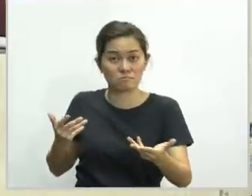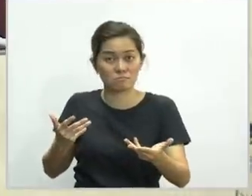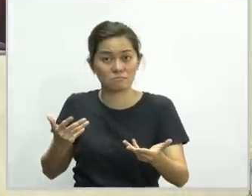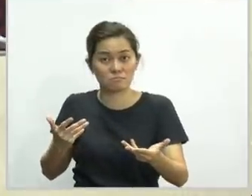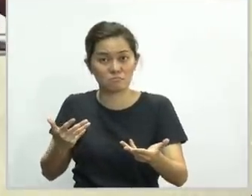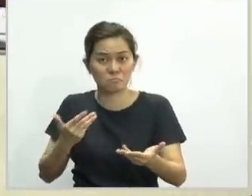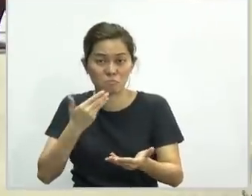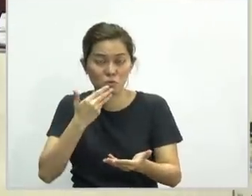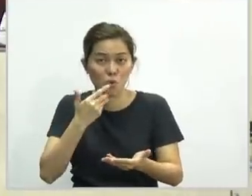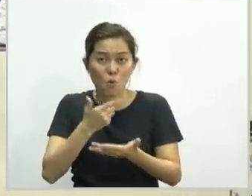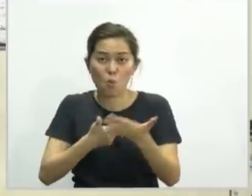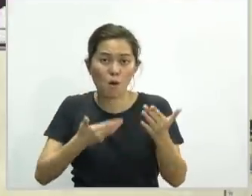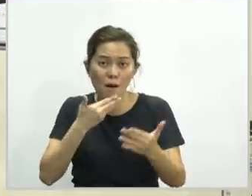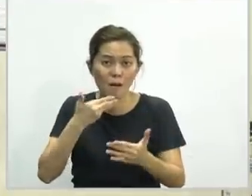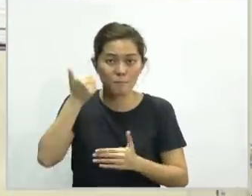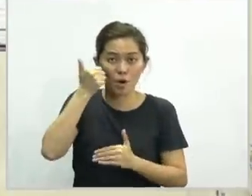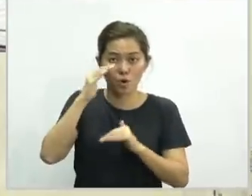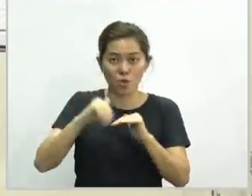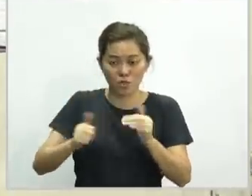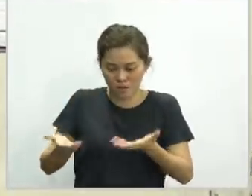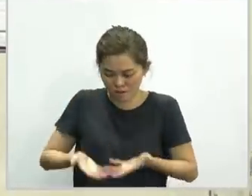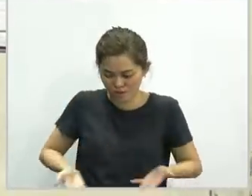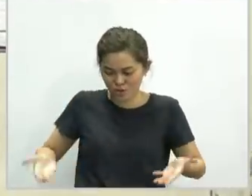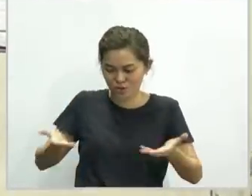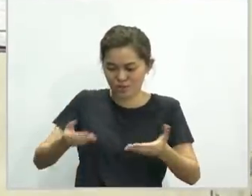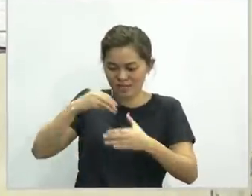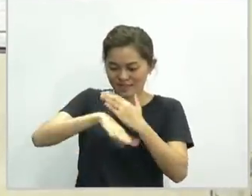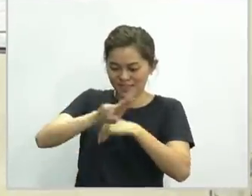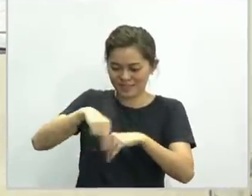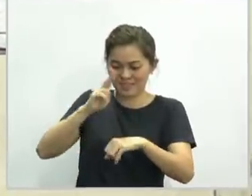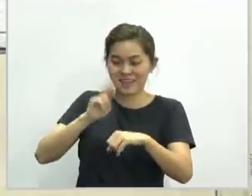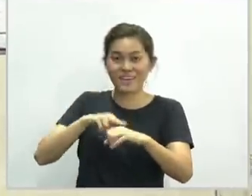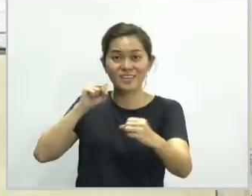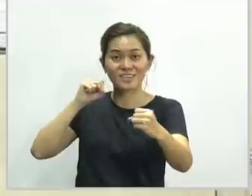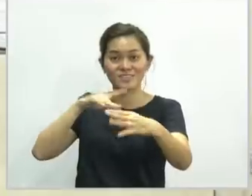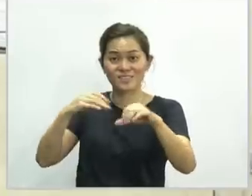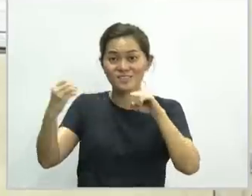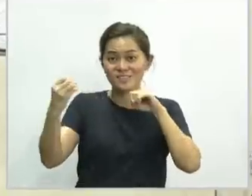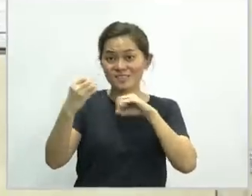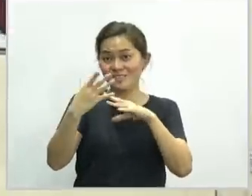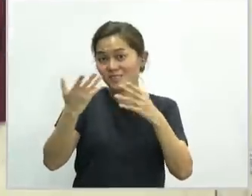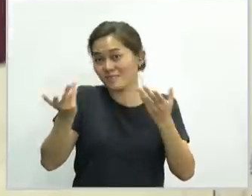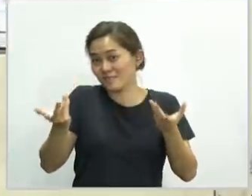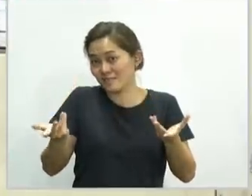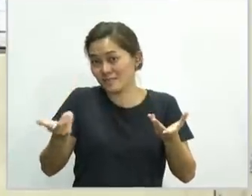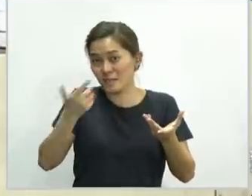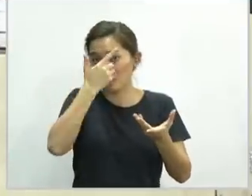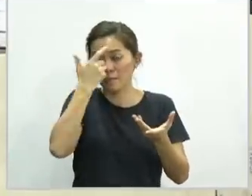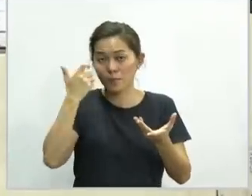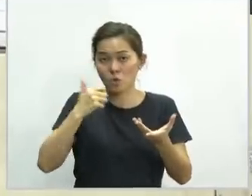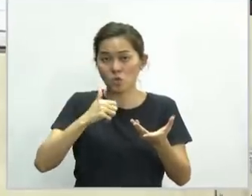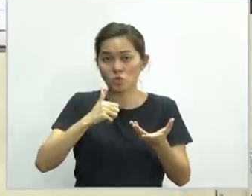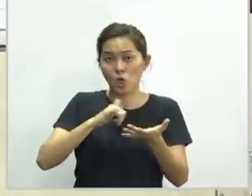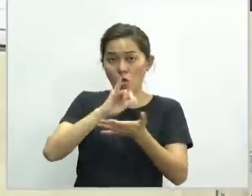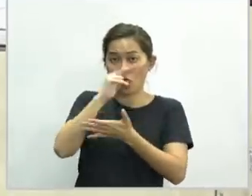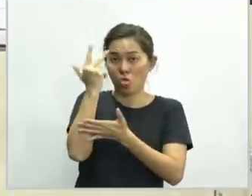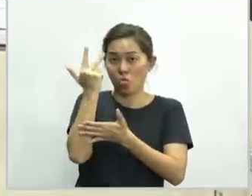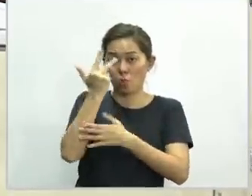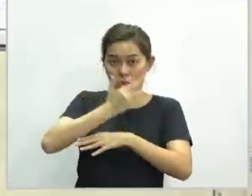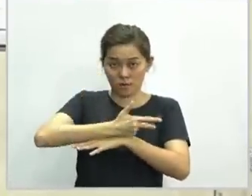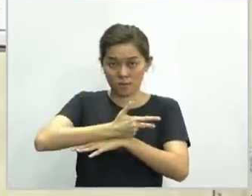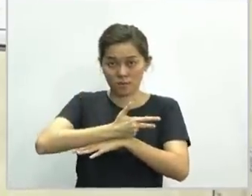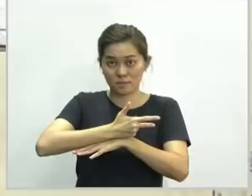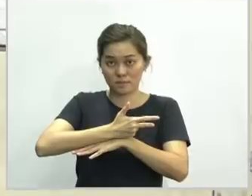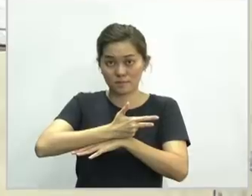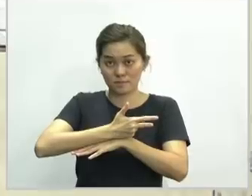it in the National Stadium of Singapore? Because for these 3 days, this